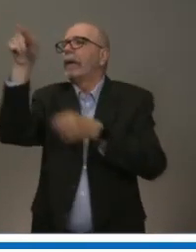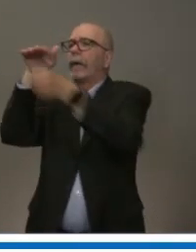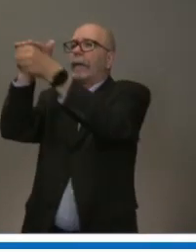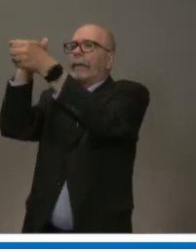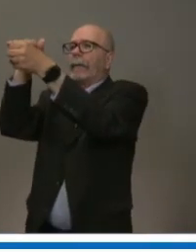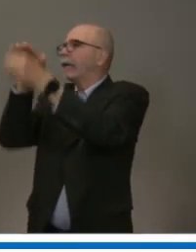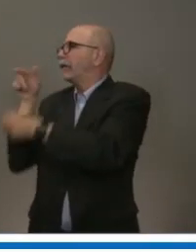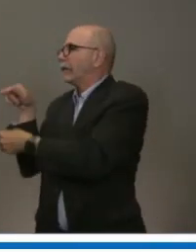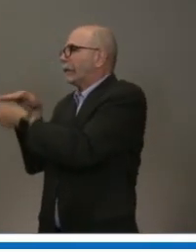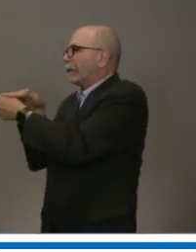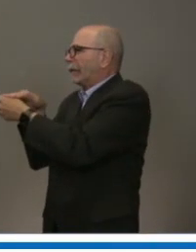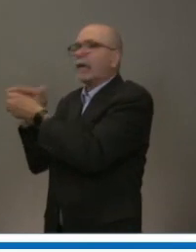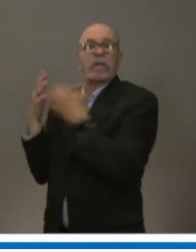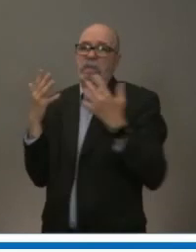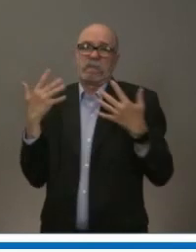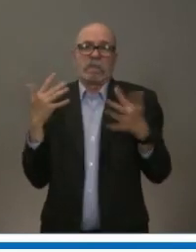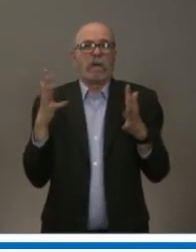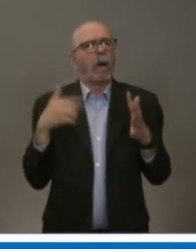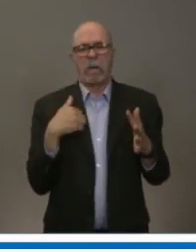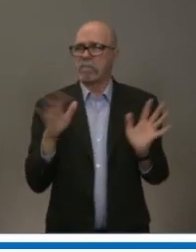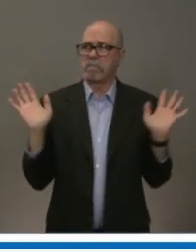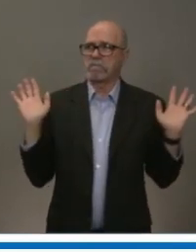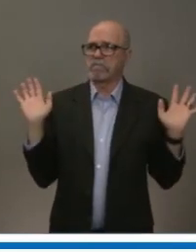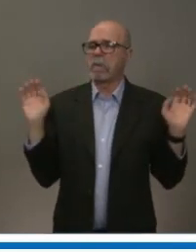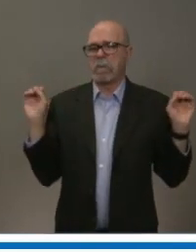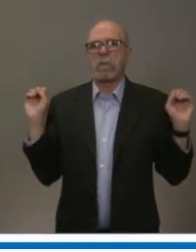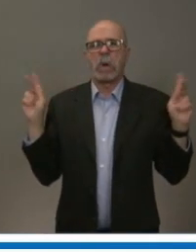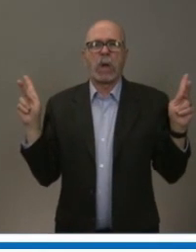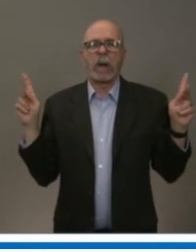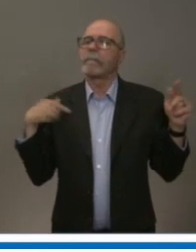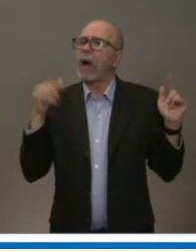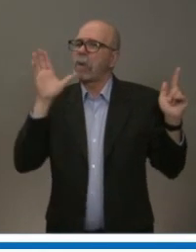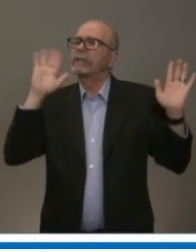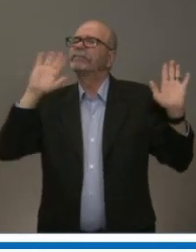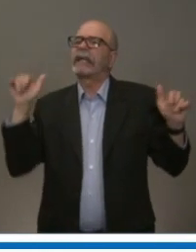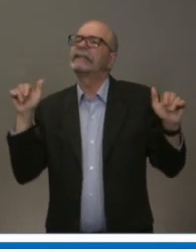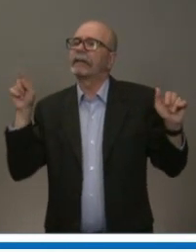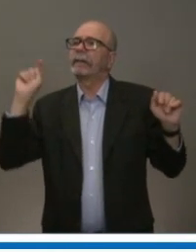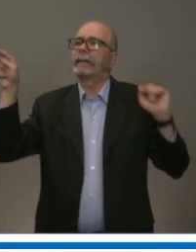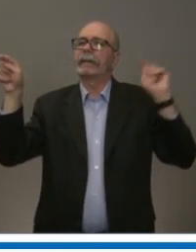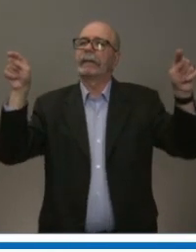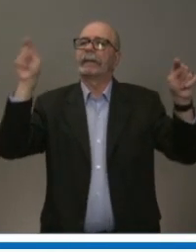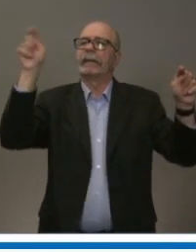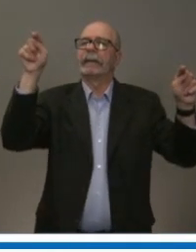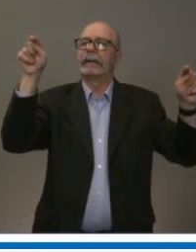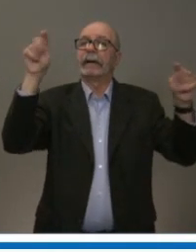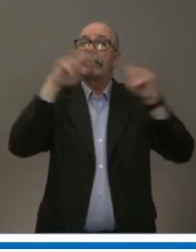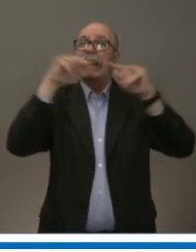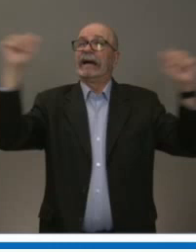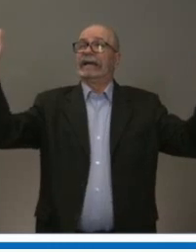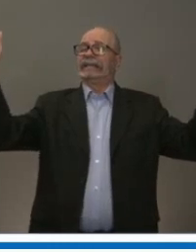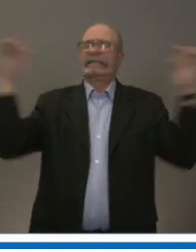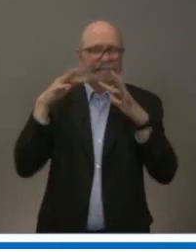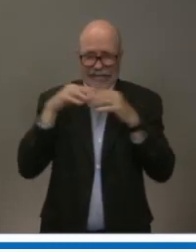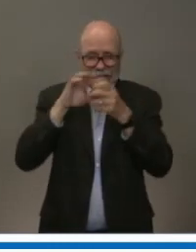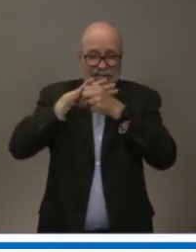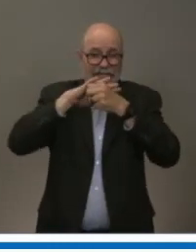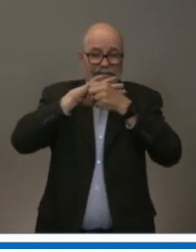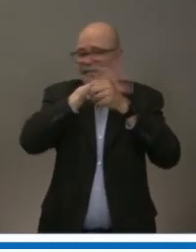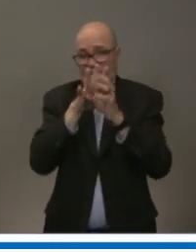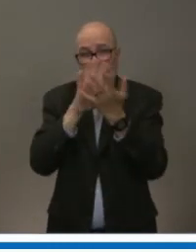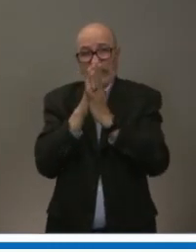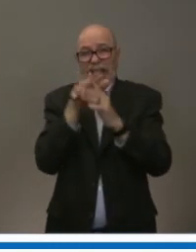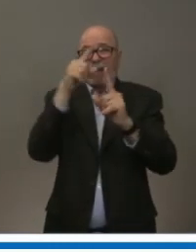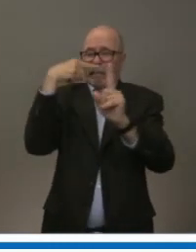so I anticipate that we're not likely to see a huge increase in positives, but I am certainly expecting, and the public